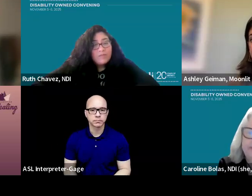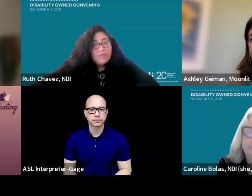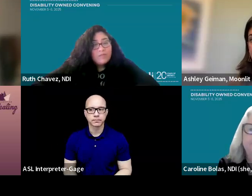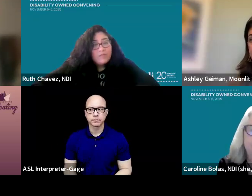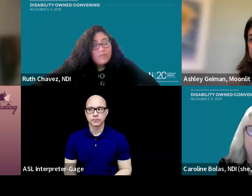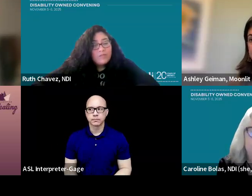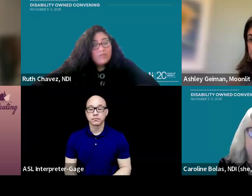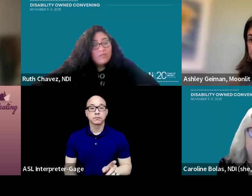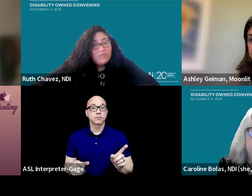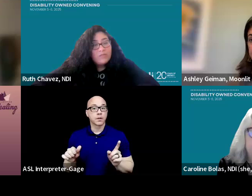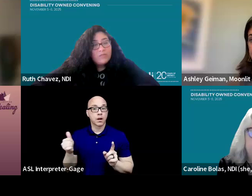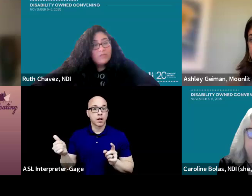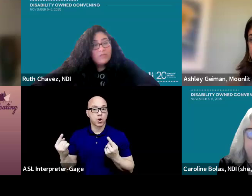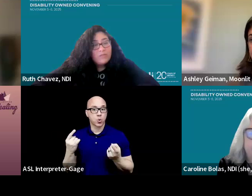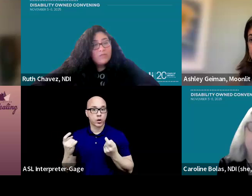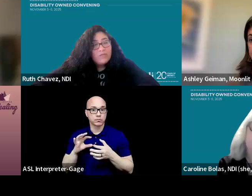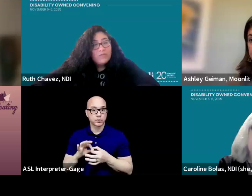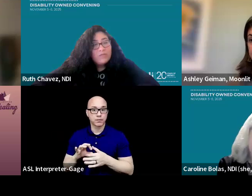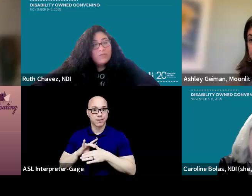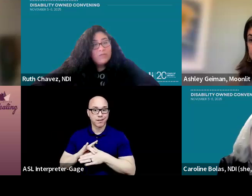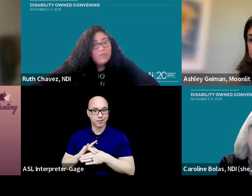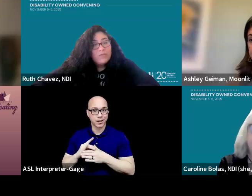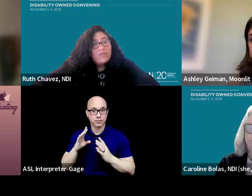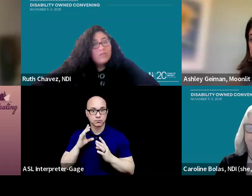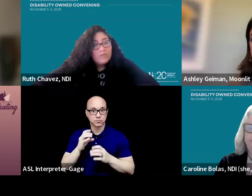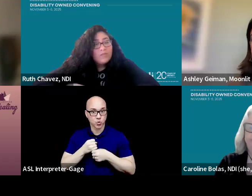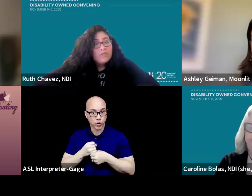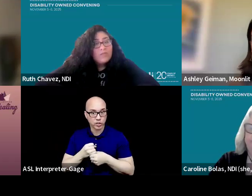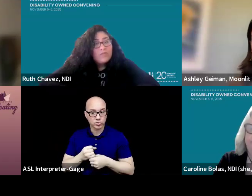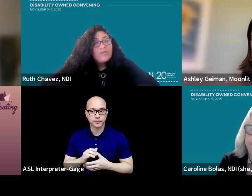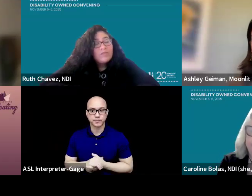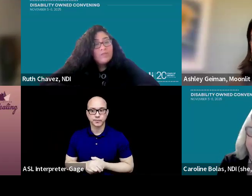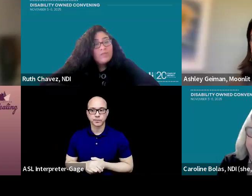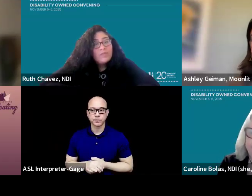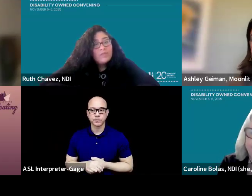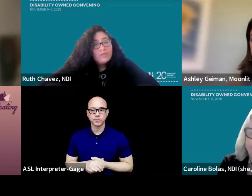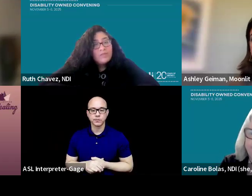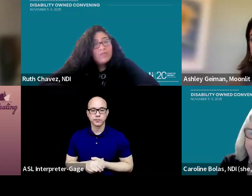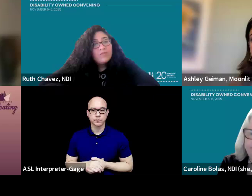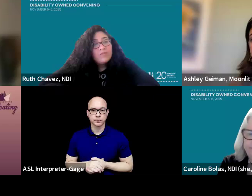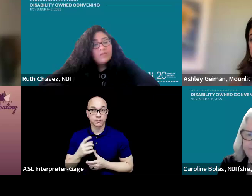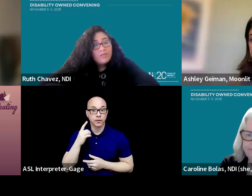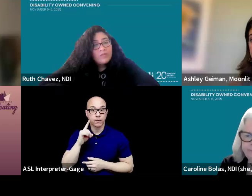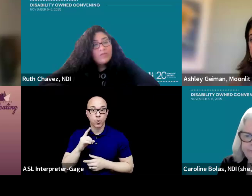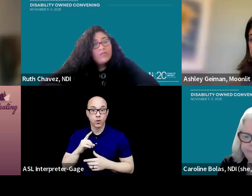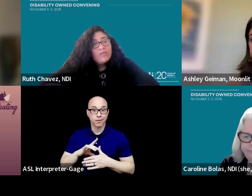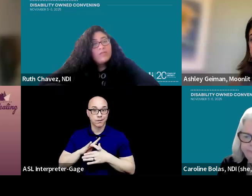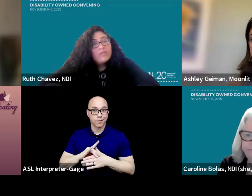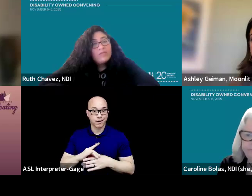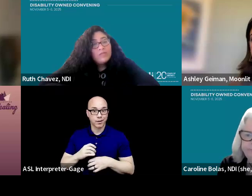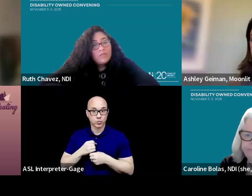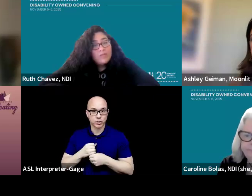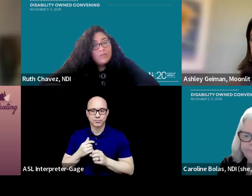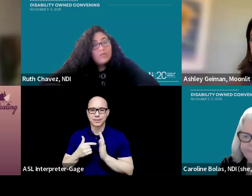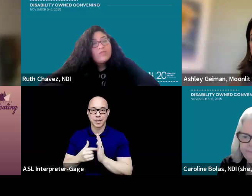And then it's another question about content creation. So for content creation, you really like for your blogs, they have to be